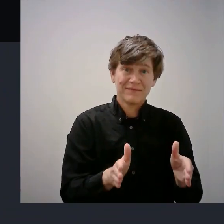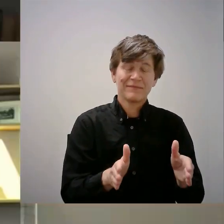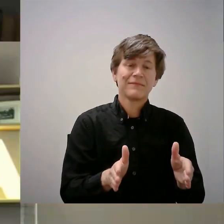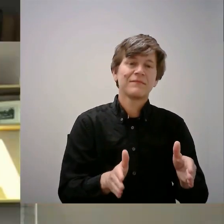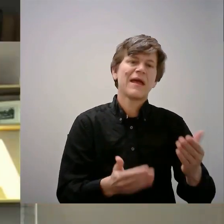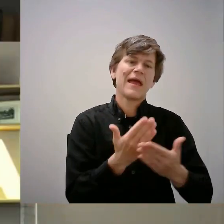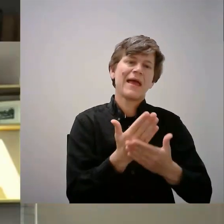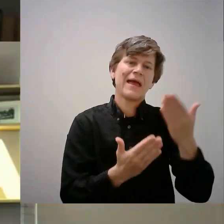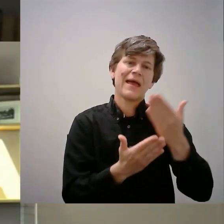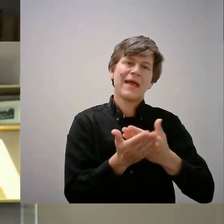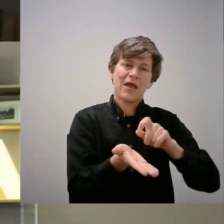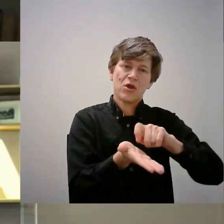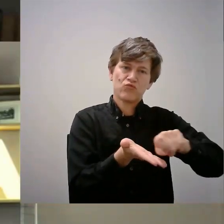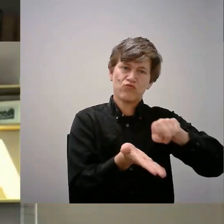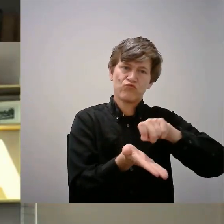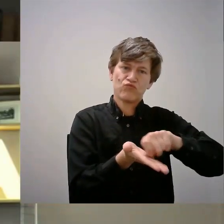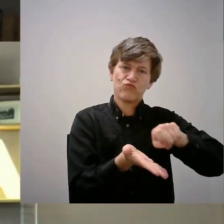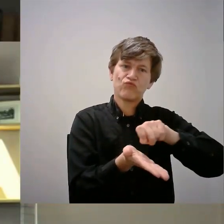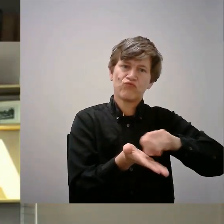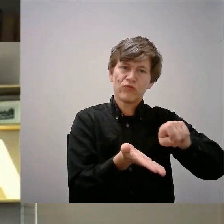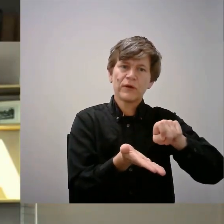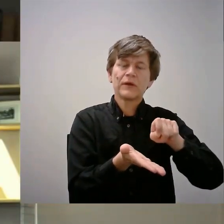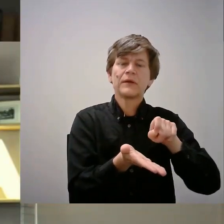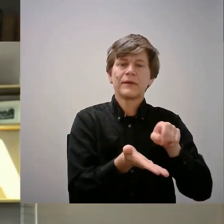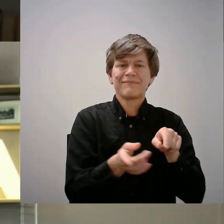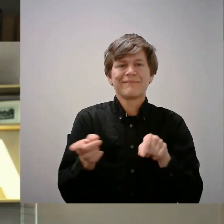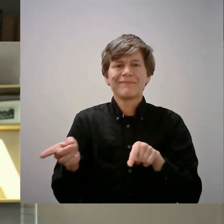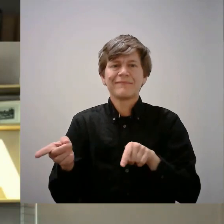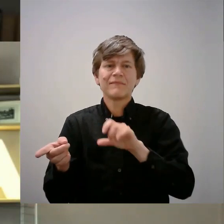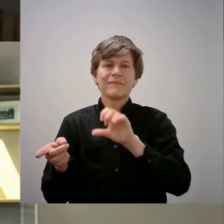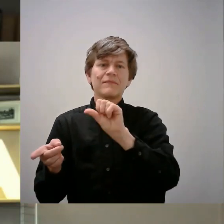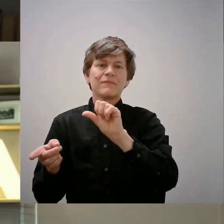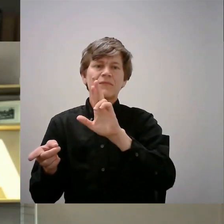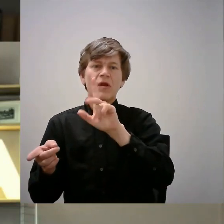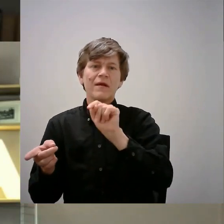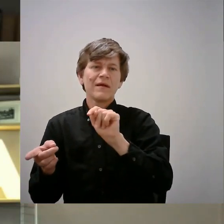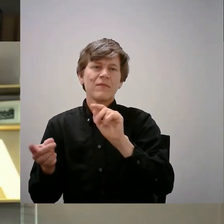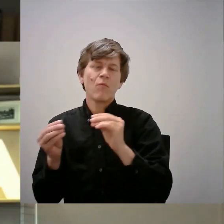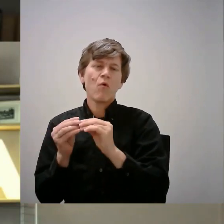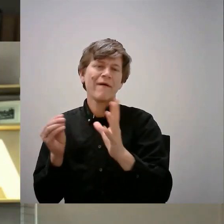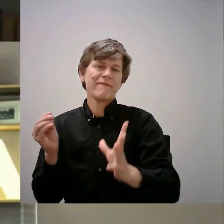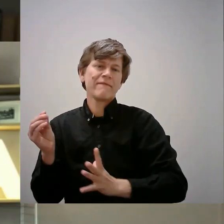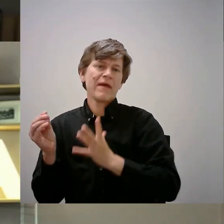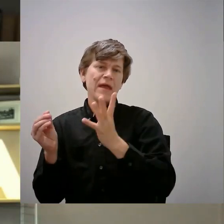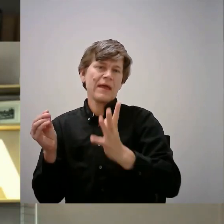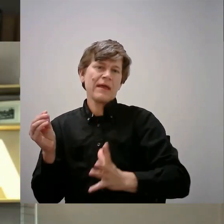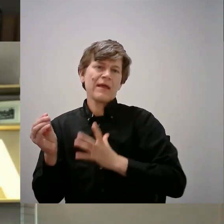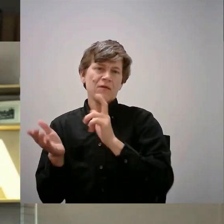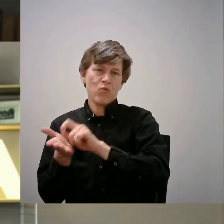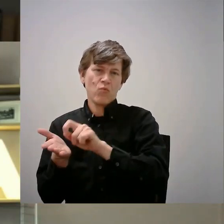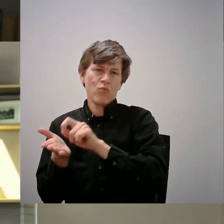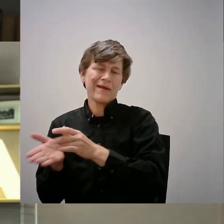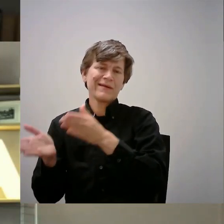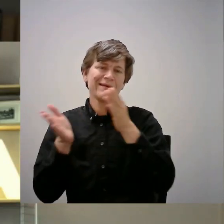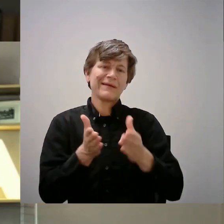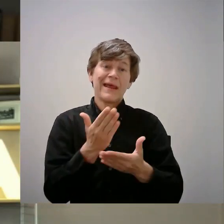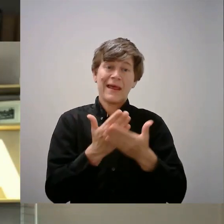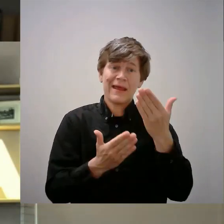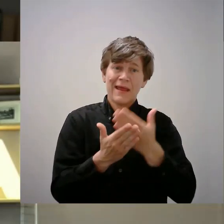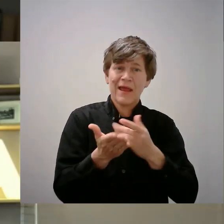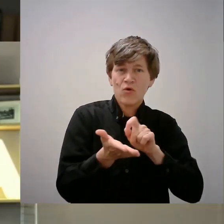more for, let's say, calligraphy and the craft of writing. And handwritten is more approachable. Like it could